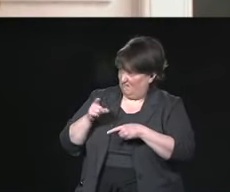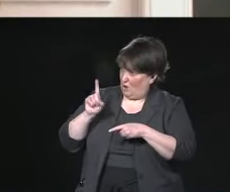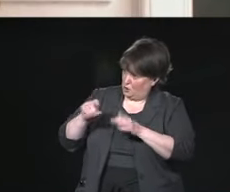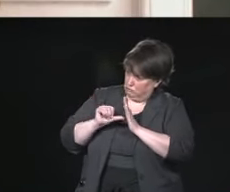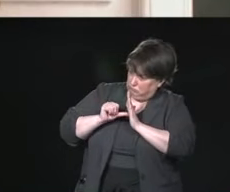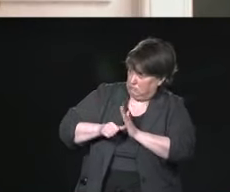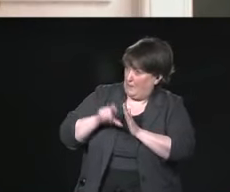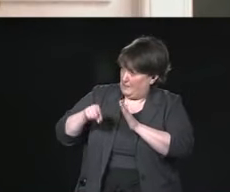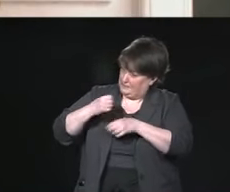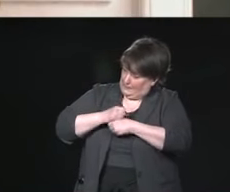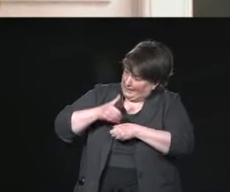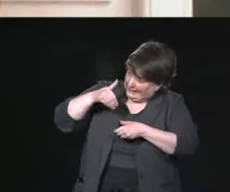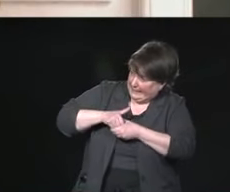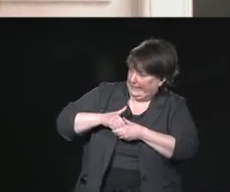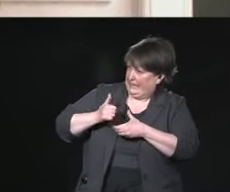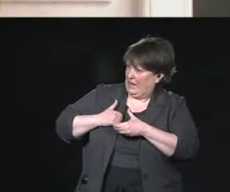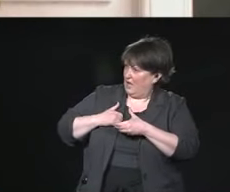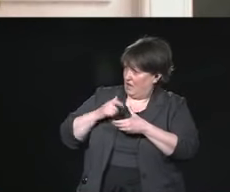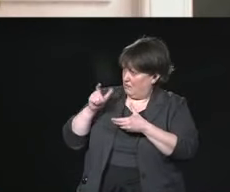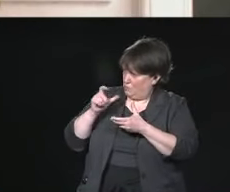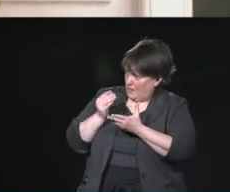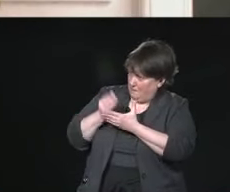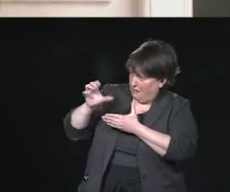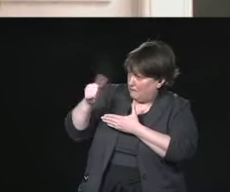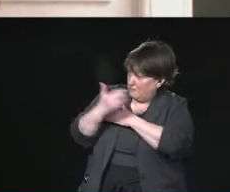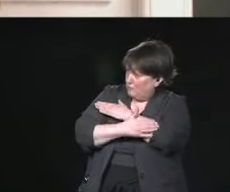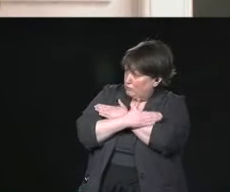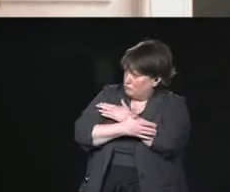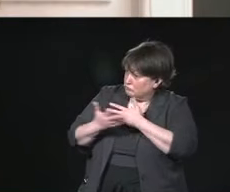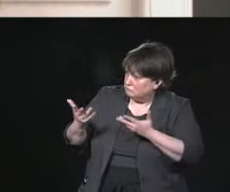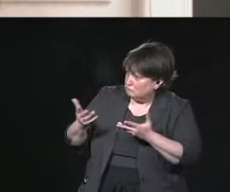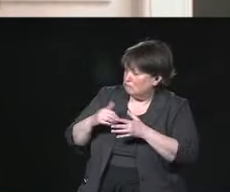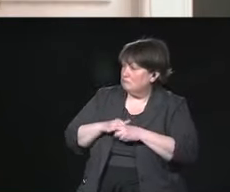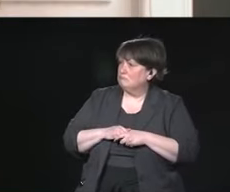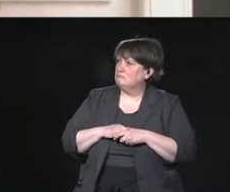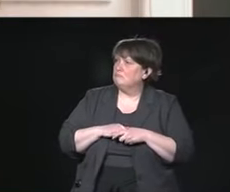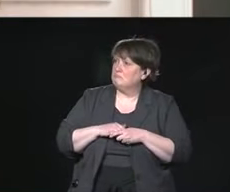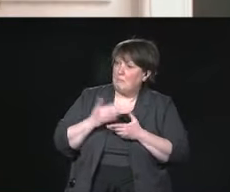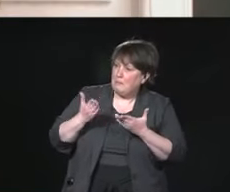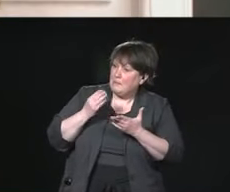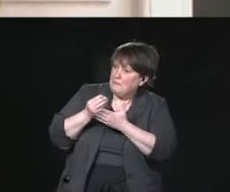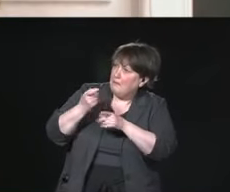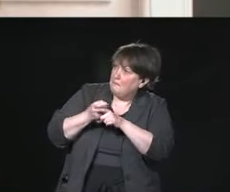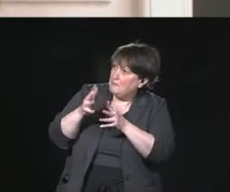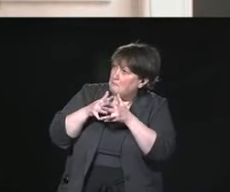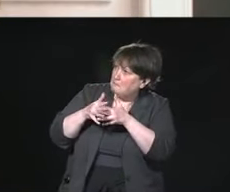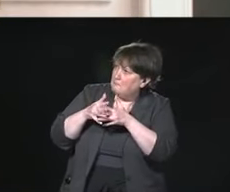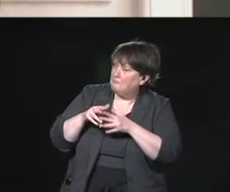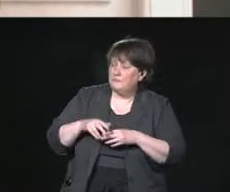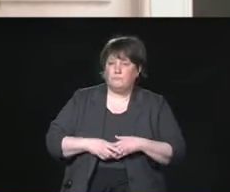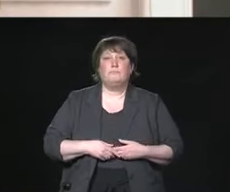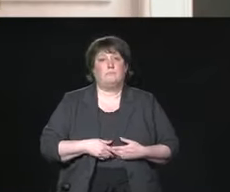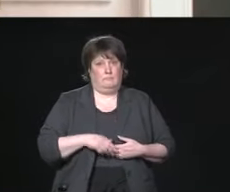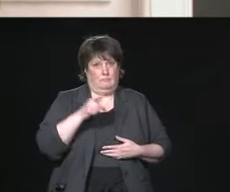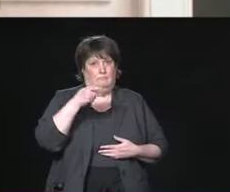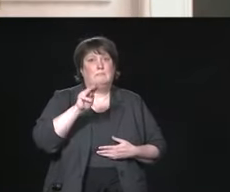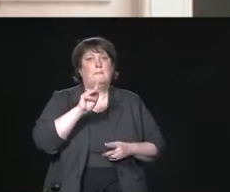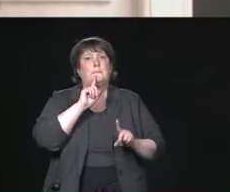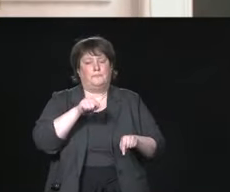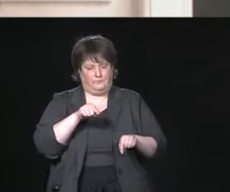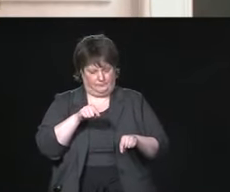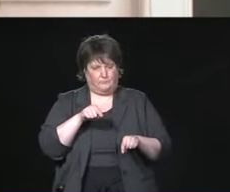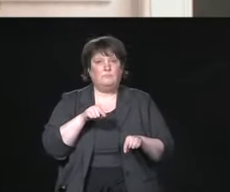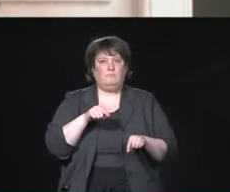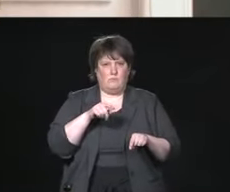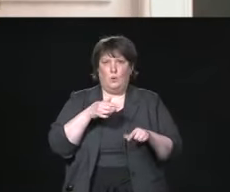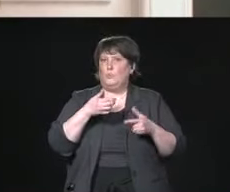Canada solution? We can't rely on exports or imports from the United States, let's say? We continue to work very,